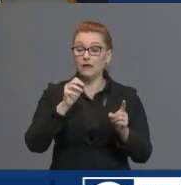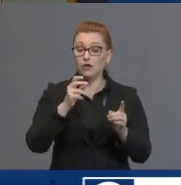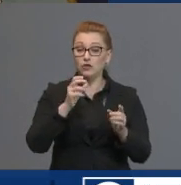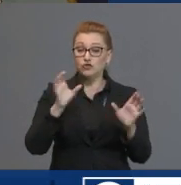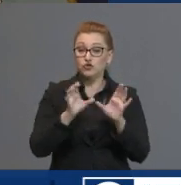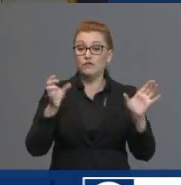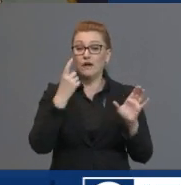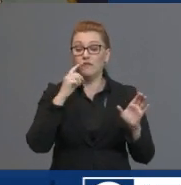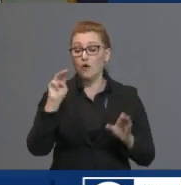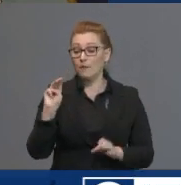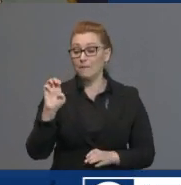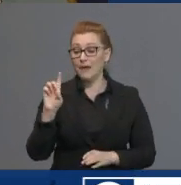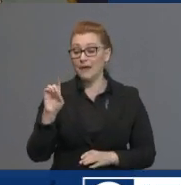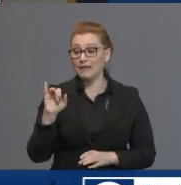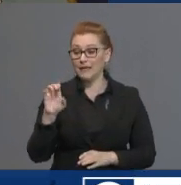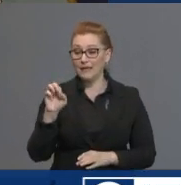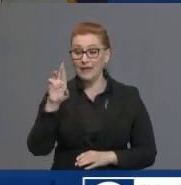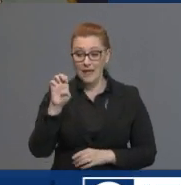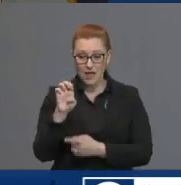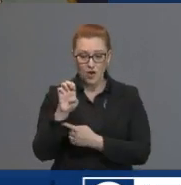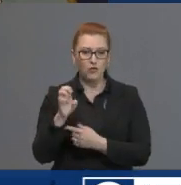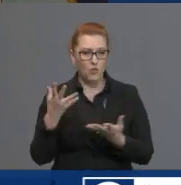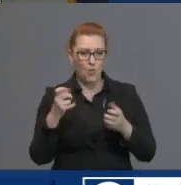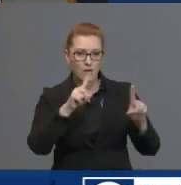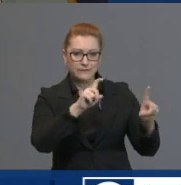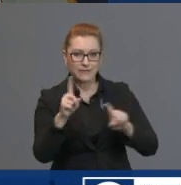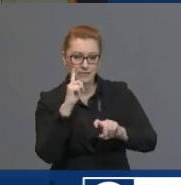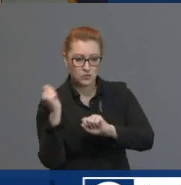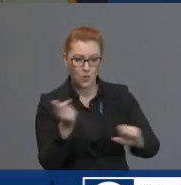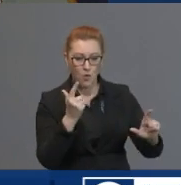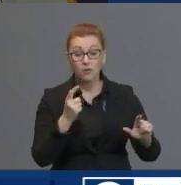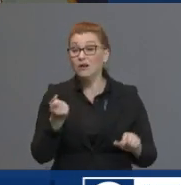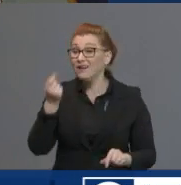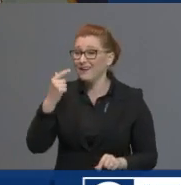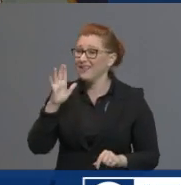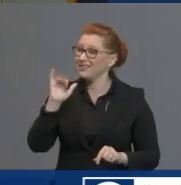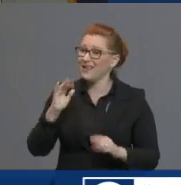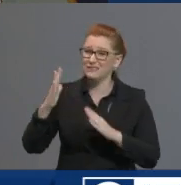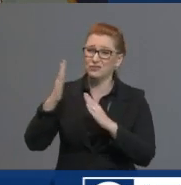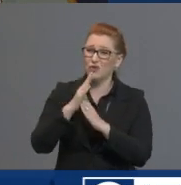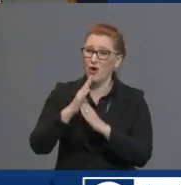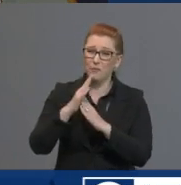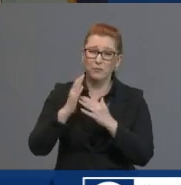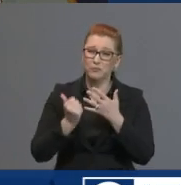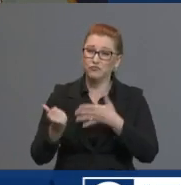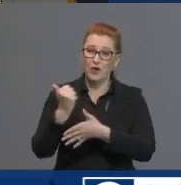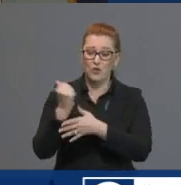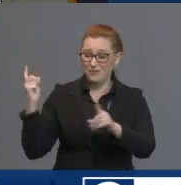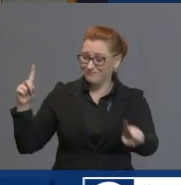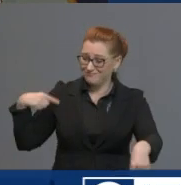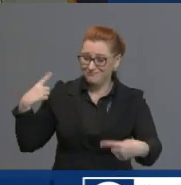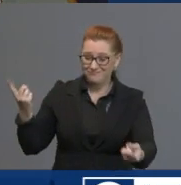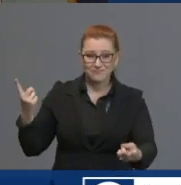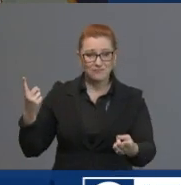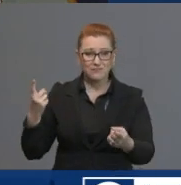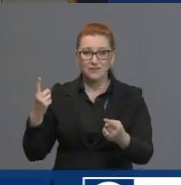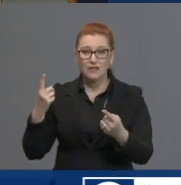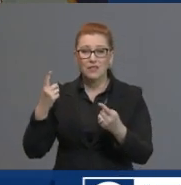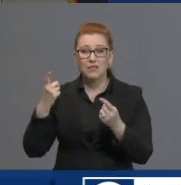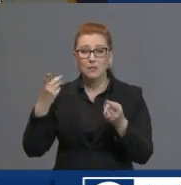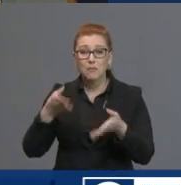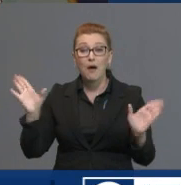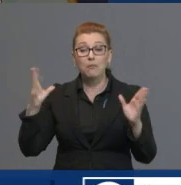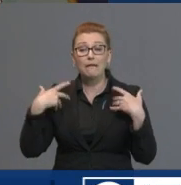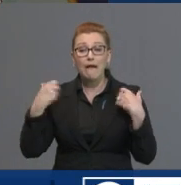team has been working on that plan, and this has been our top priority since the day that We issued the public